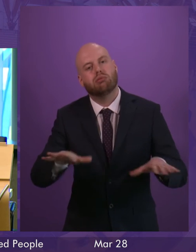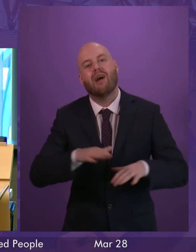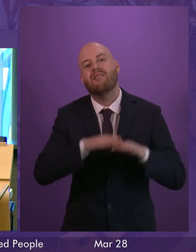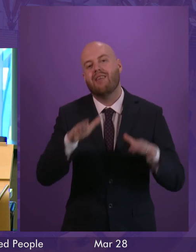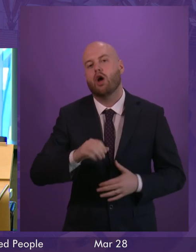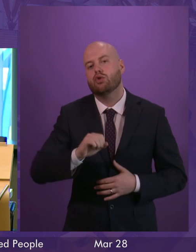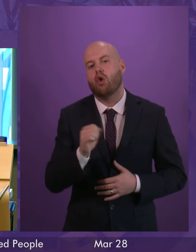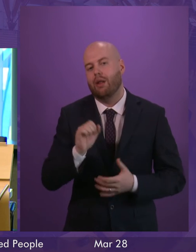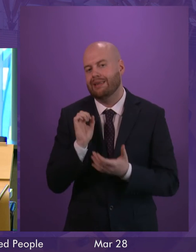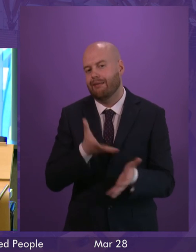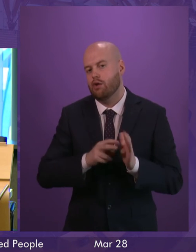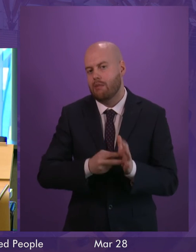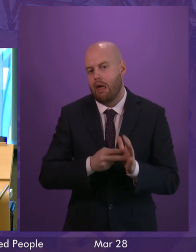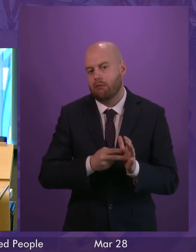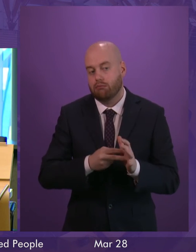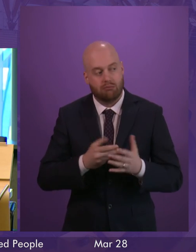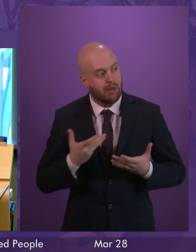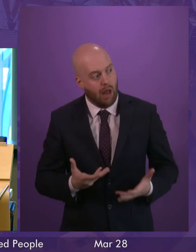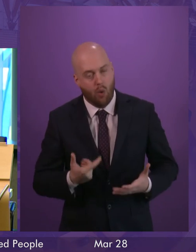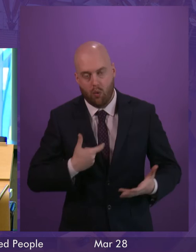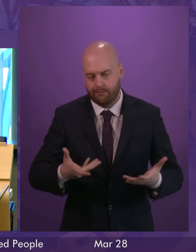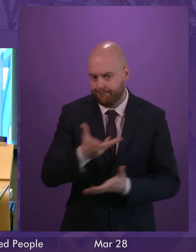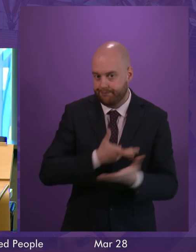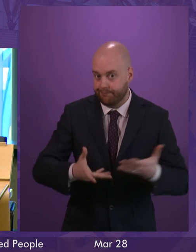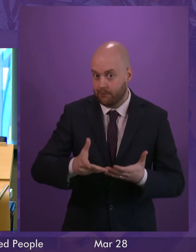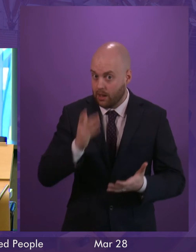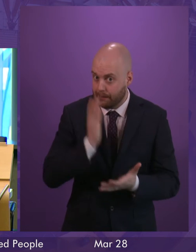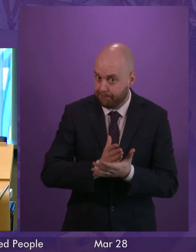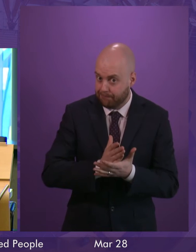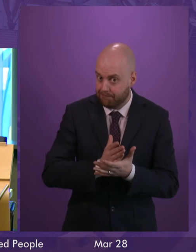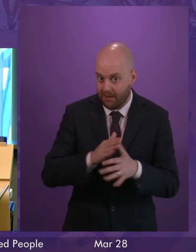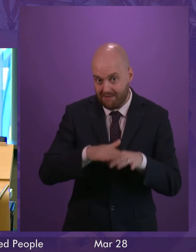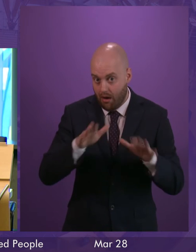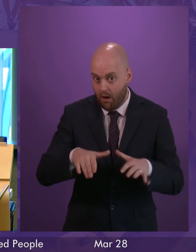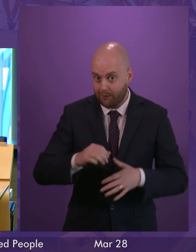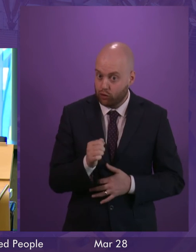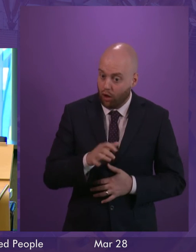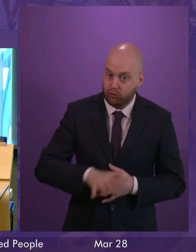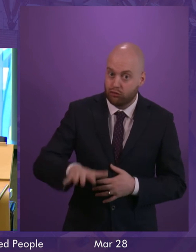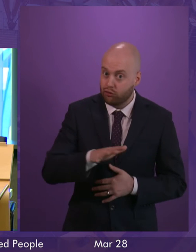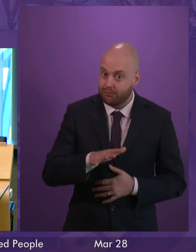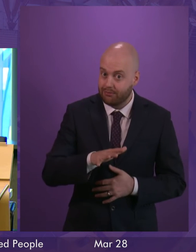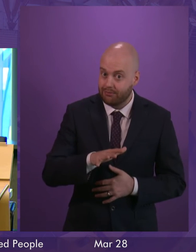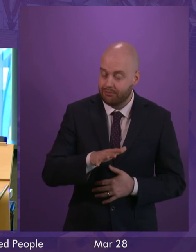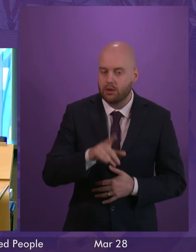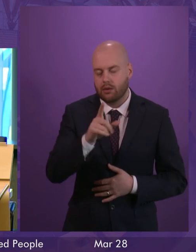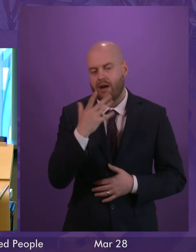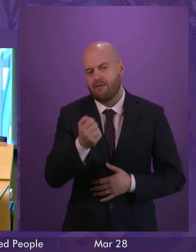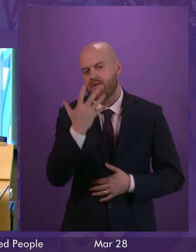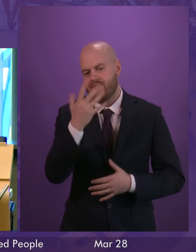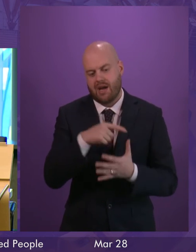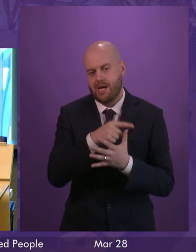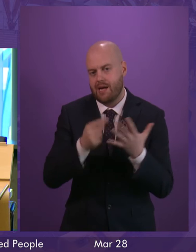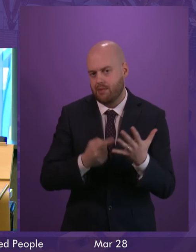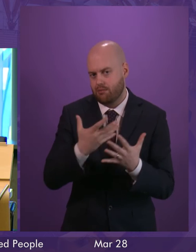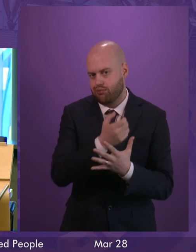we're discussing how fair a place Scotland is for disabled people to live in. The plan outlines five key ambitions and details